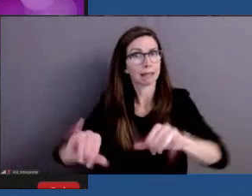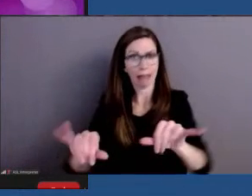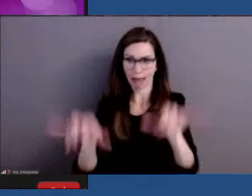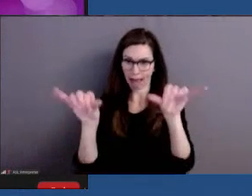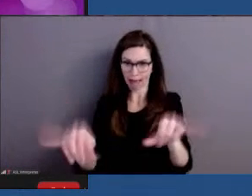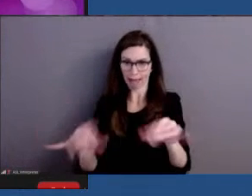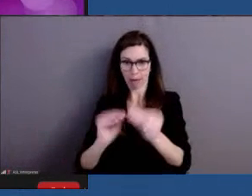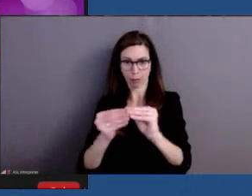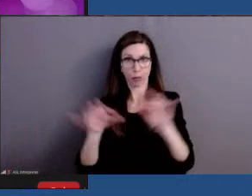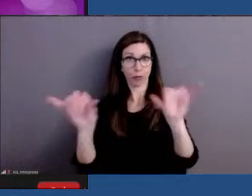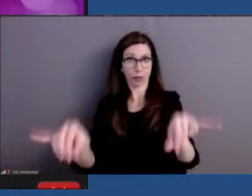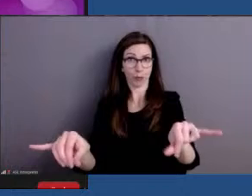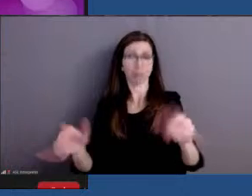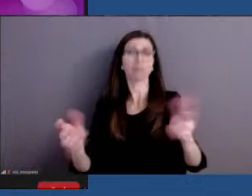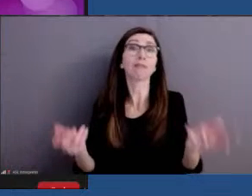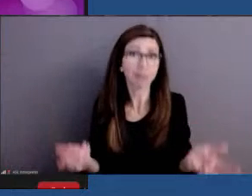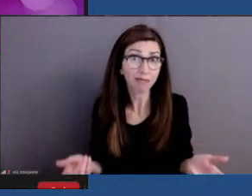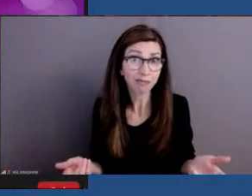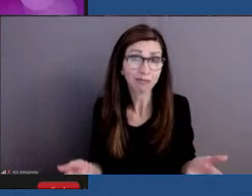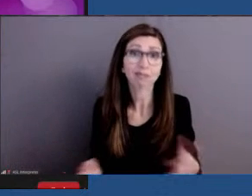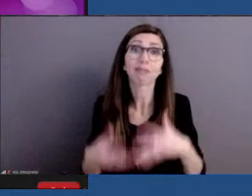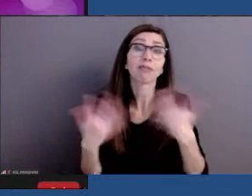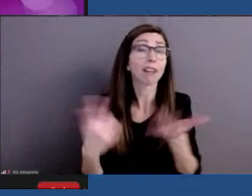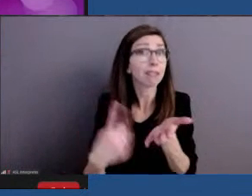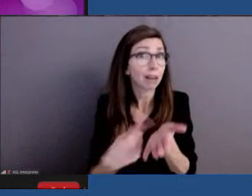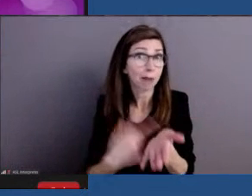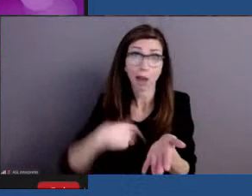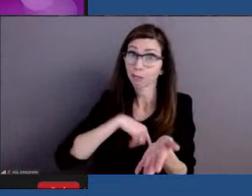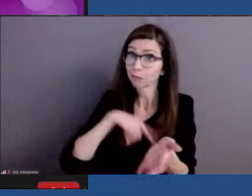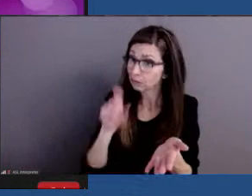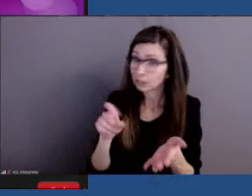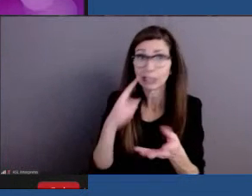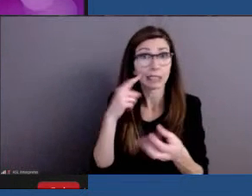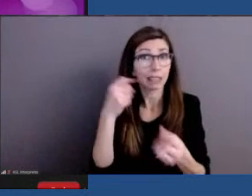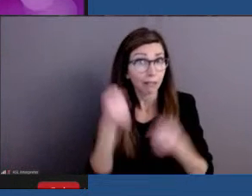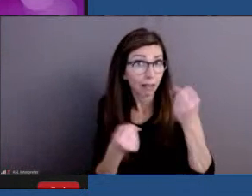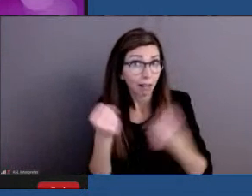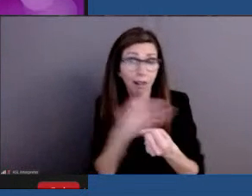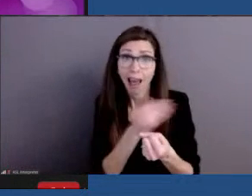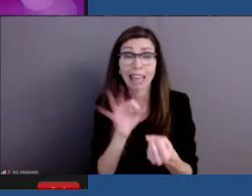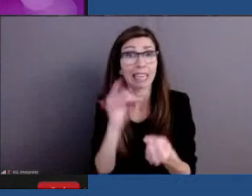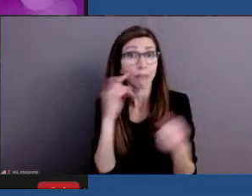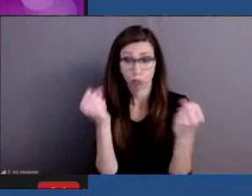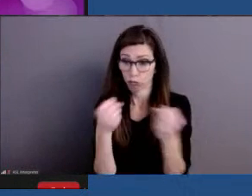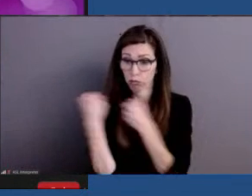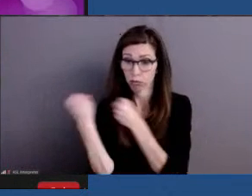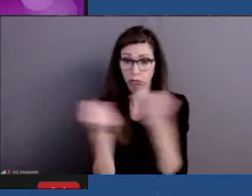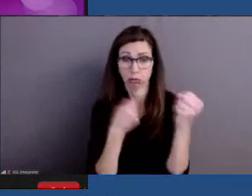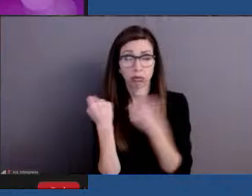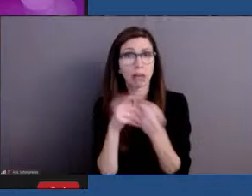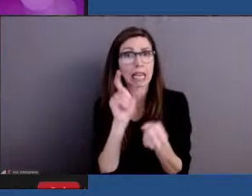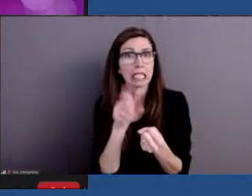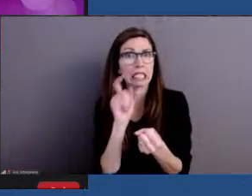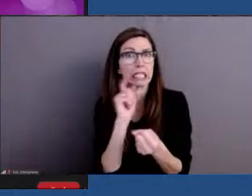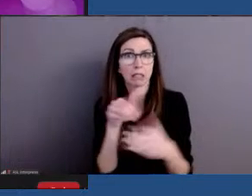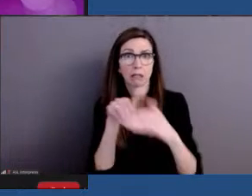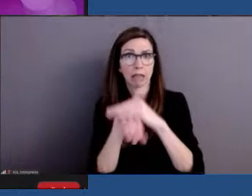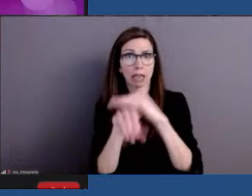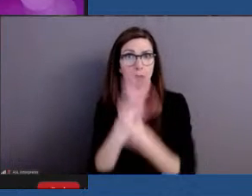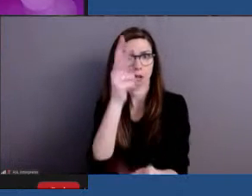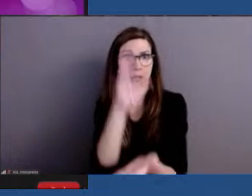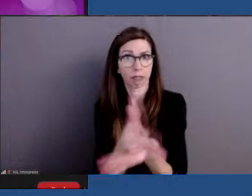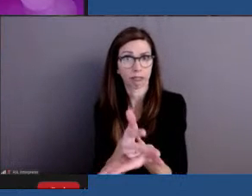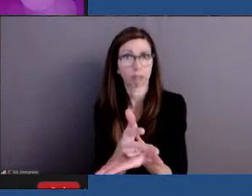only accessible way to travel, and that our accessible parking spaces are essential to us and will continue to be so for years to come.